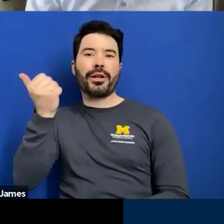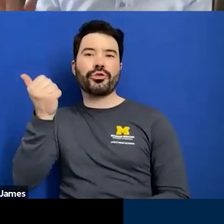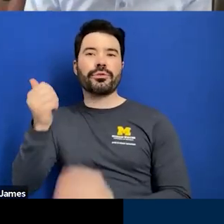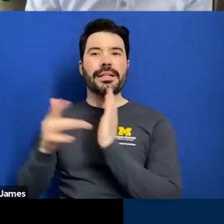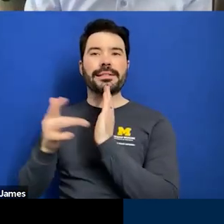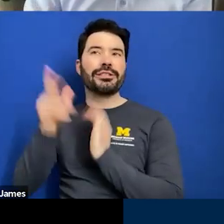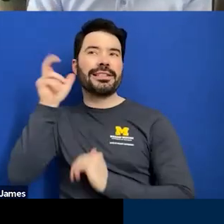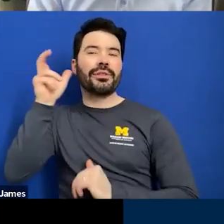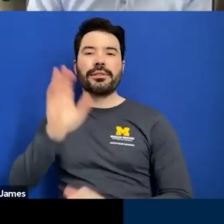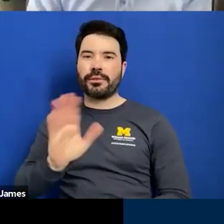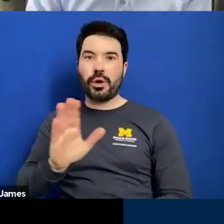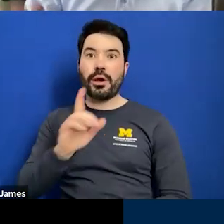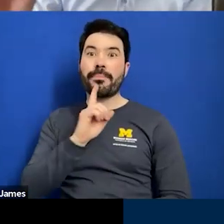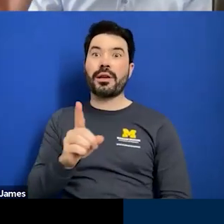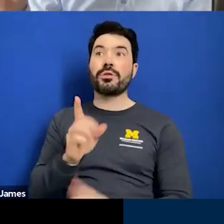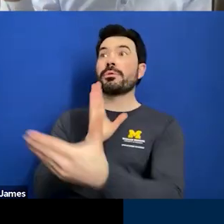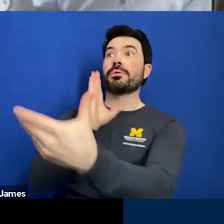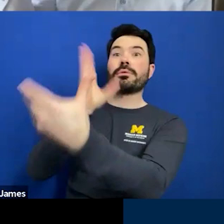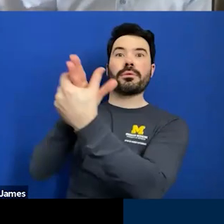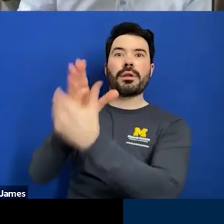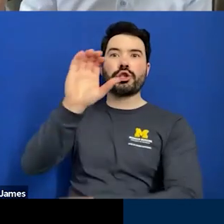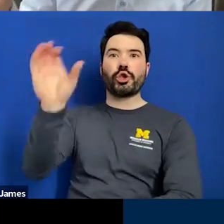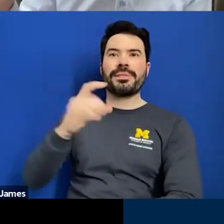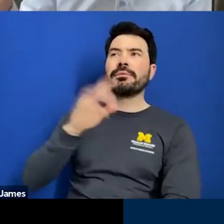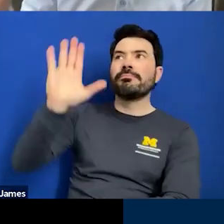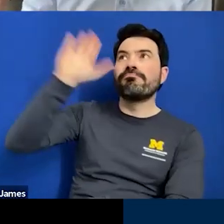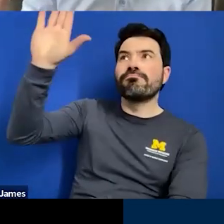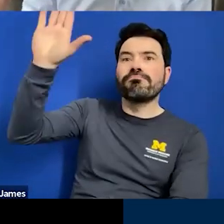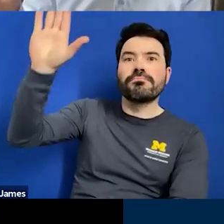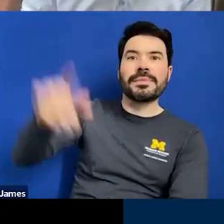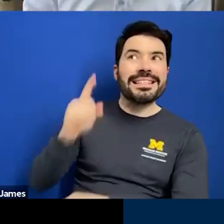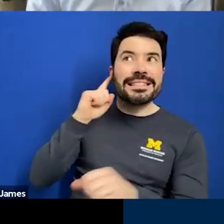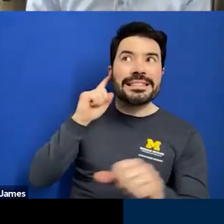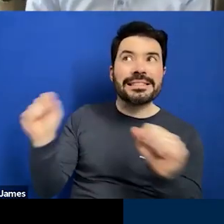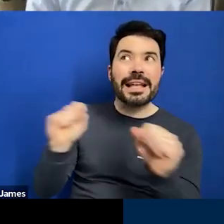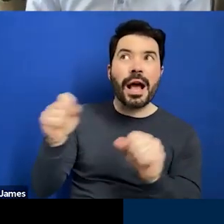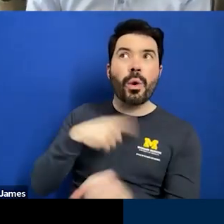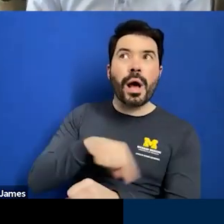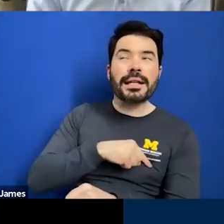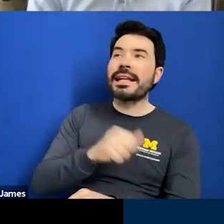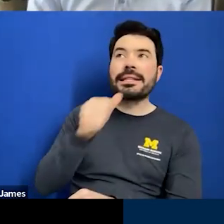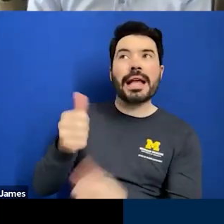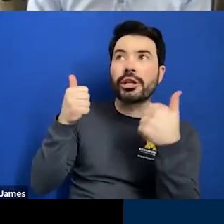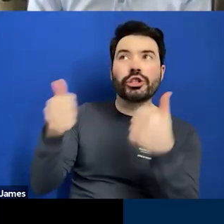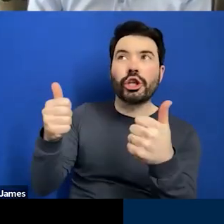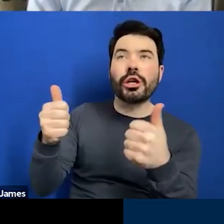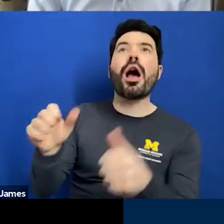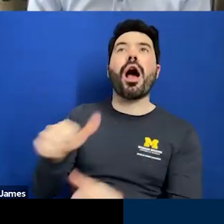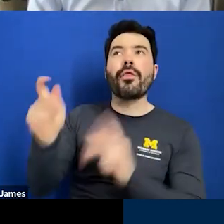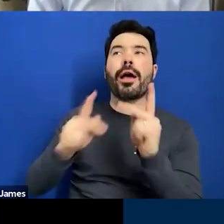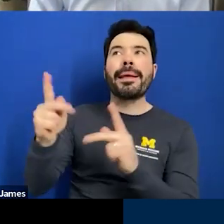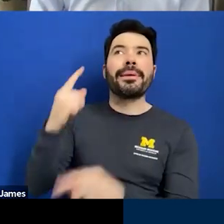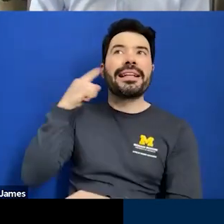interrupt a 200-person Zoom and saying, hey, you know, the sound quality here isn't great. I'm sure other people are having a problem hearing too. Can you fix